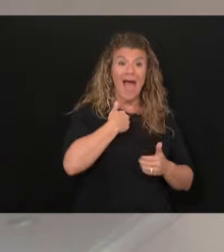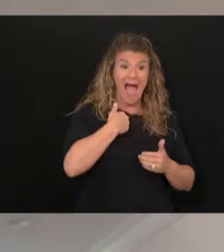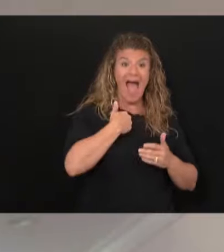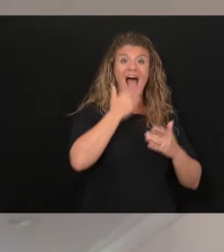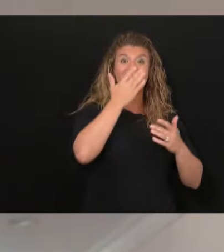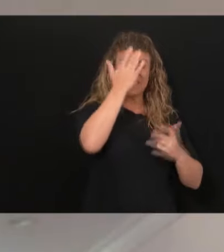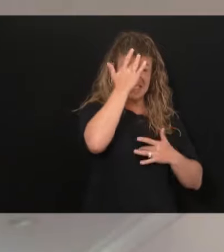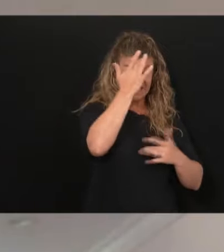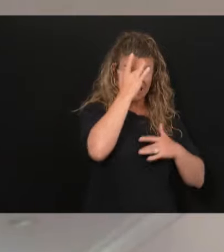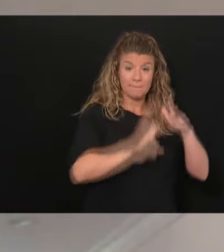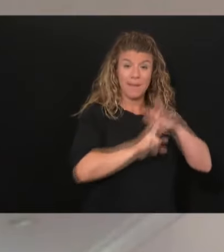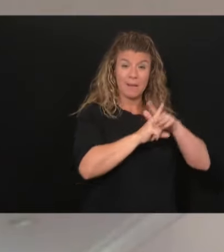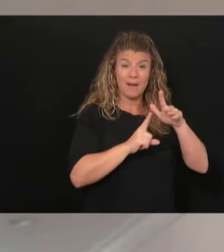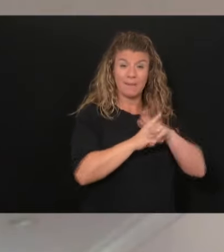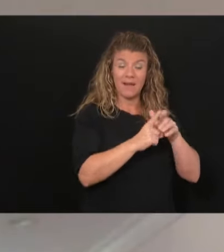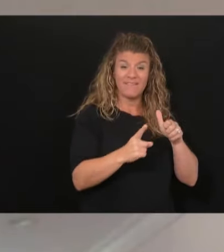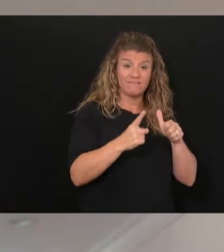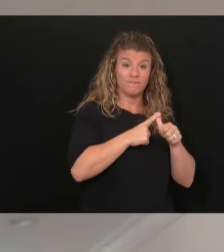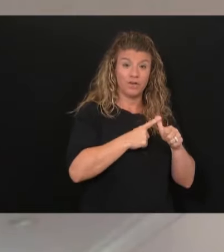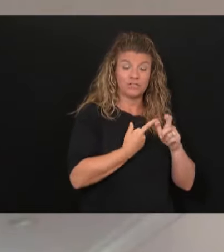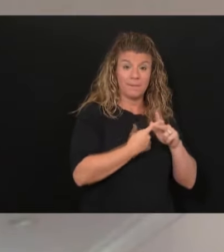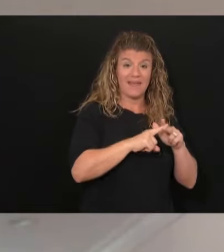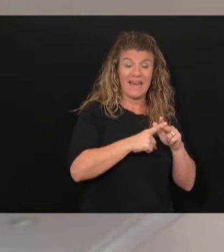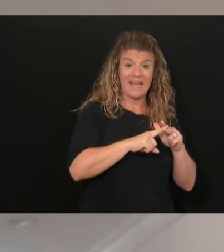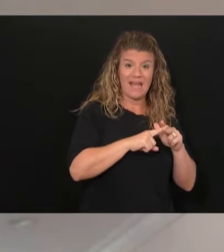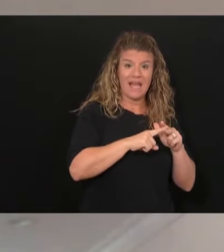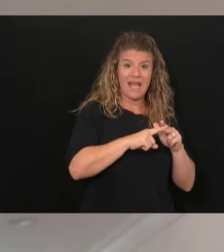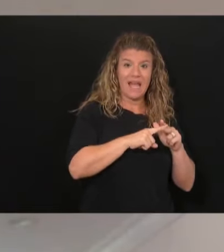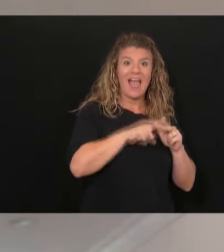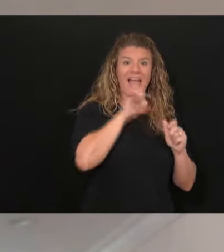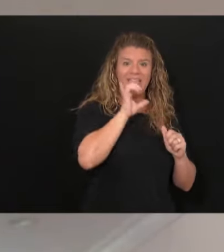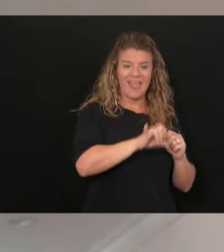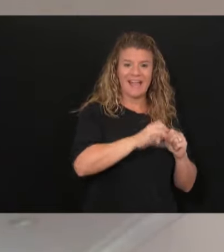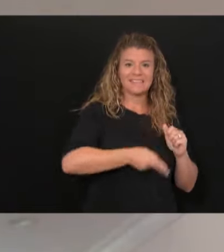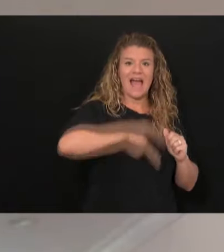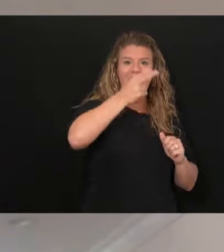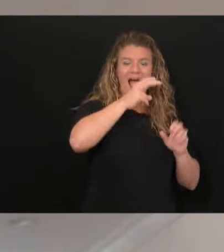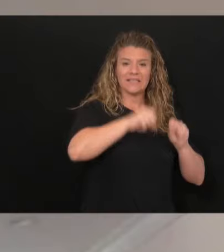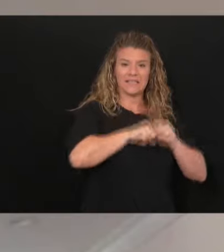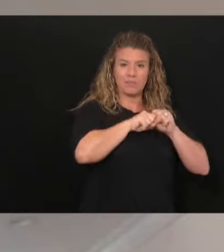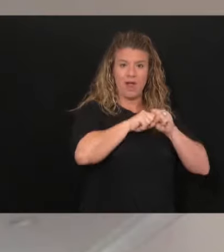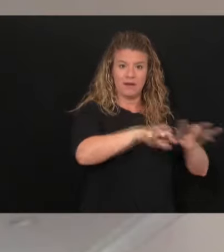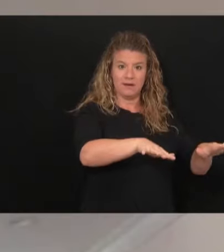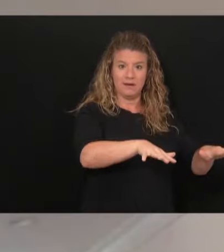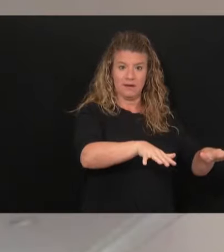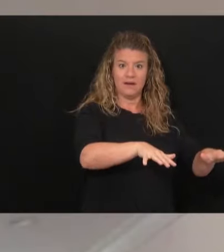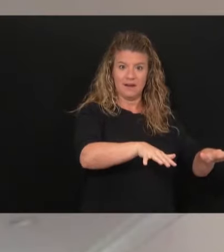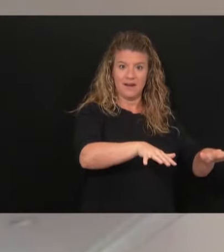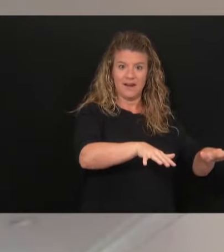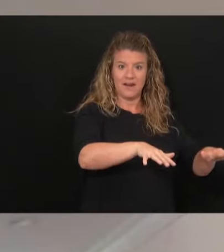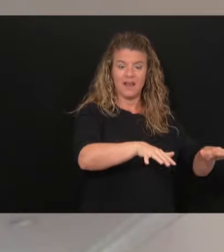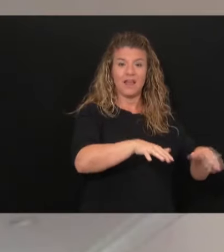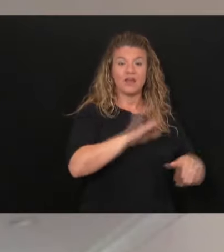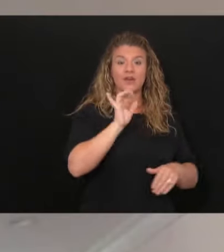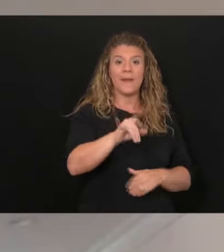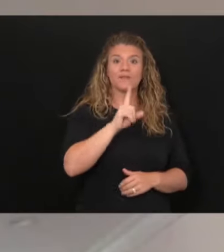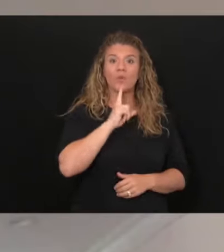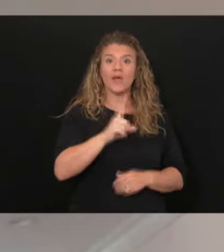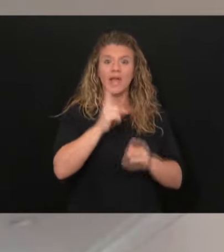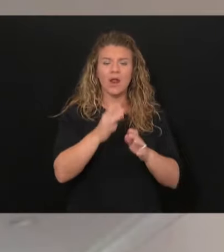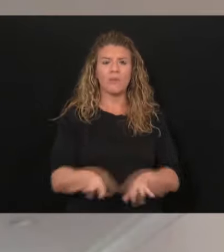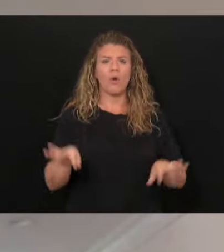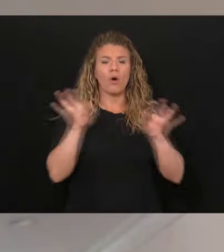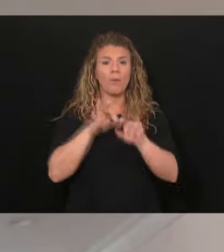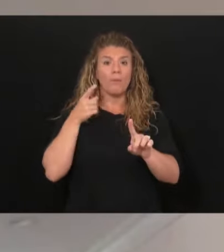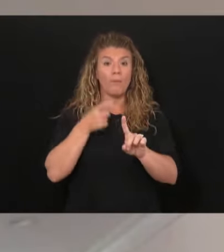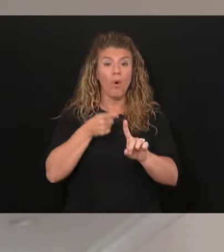part of their symptoms, generally have the highest viral loads and can spread. And this is really a point that I